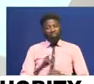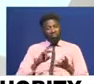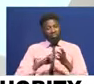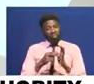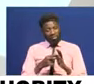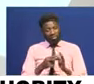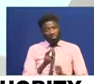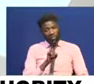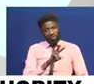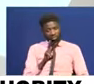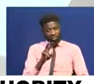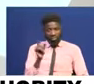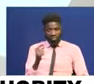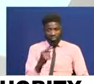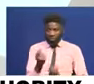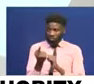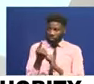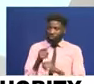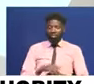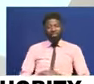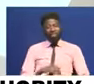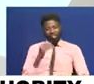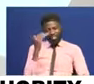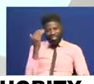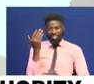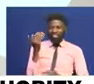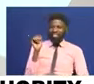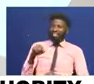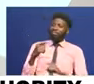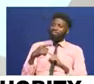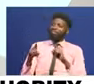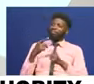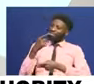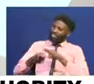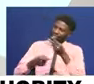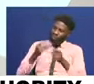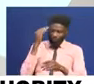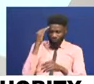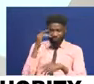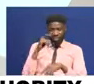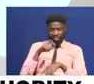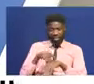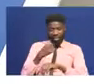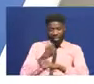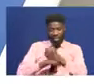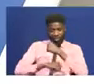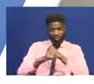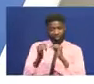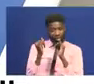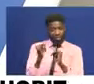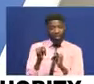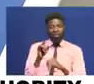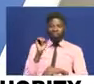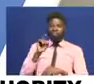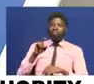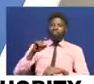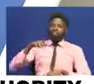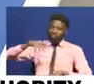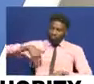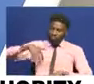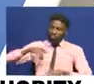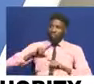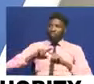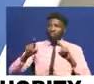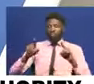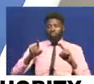But of course, you know, processes never work, and especially if you're starting a new state corporation, doing something this huge, there are always going to be delays. But if you ask me, between